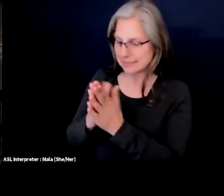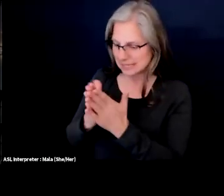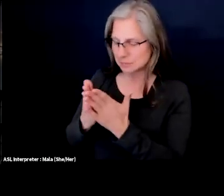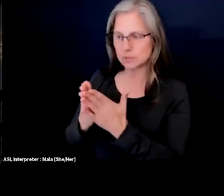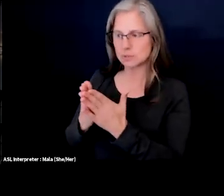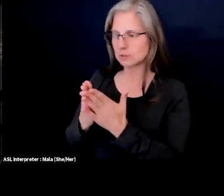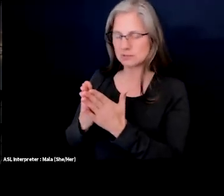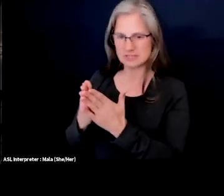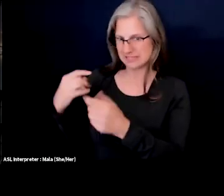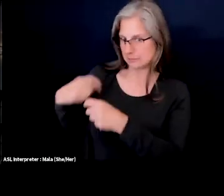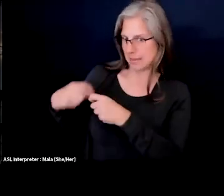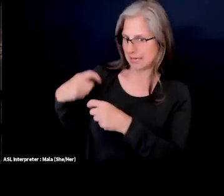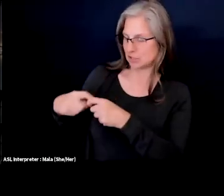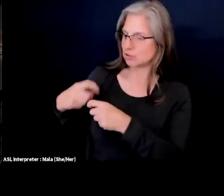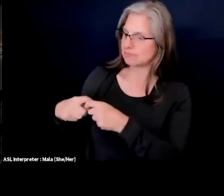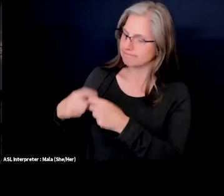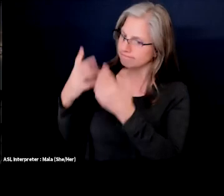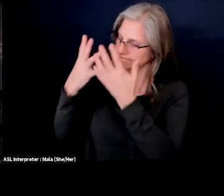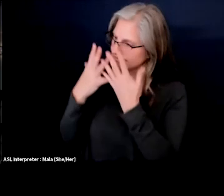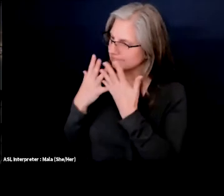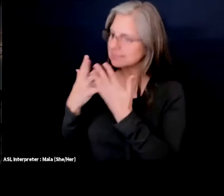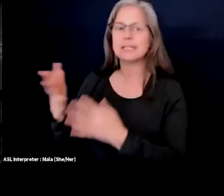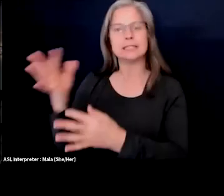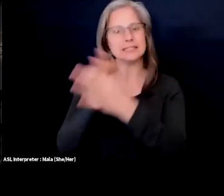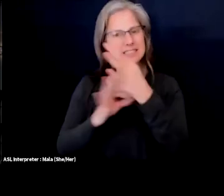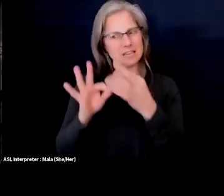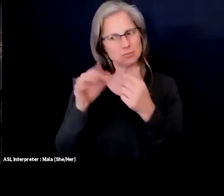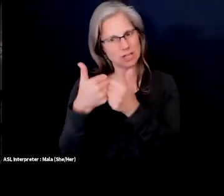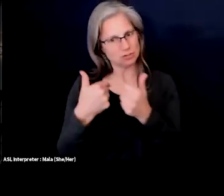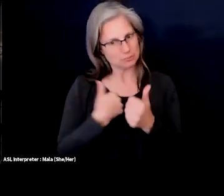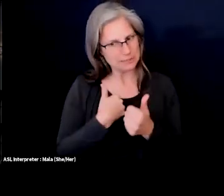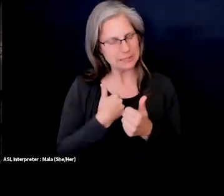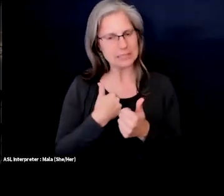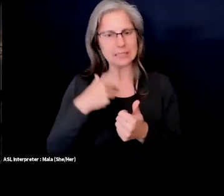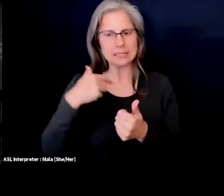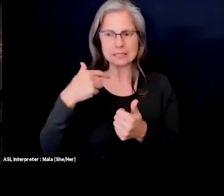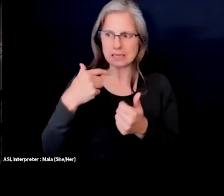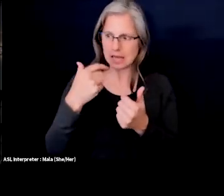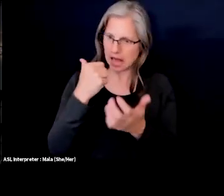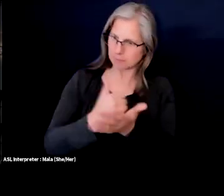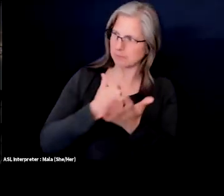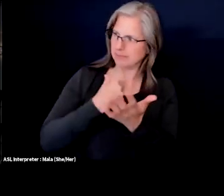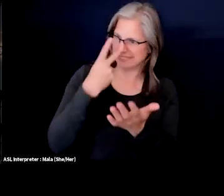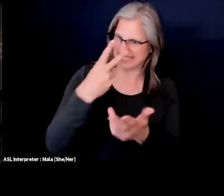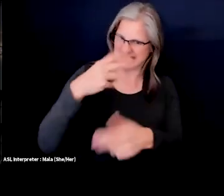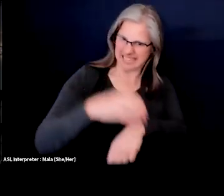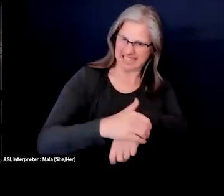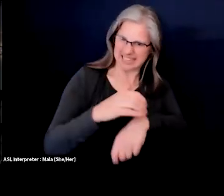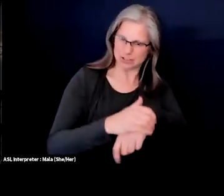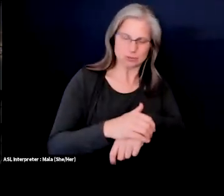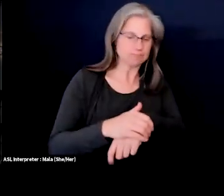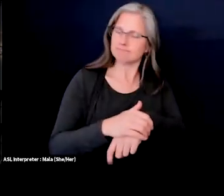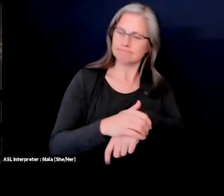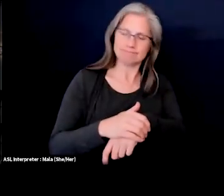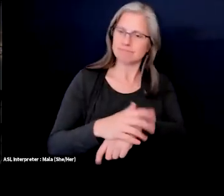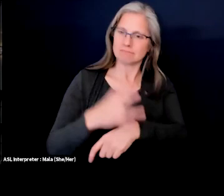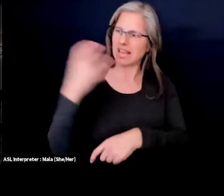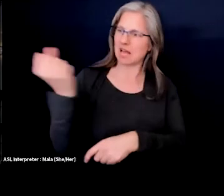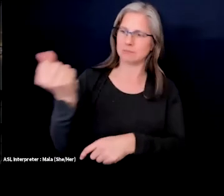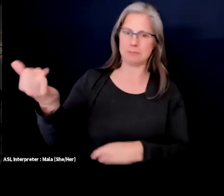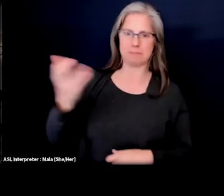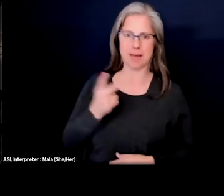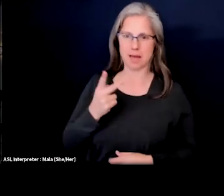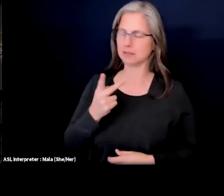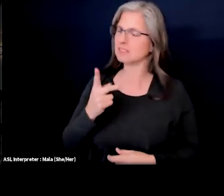Spanish, where unfortunately, instead of challenging me and helping me succeed, it held me back. And it